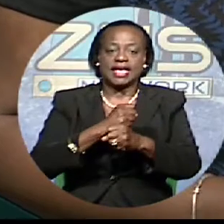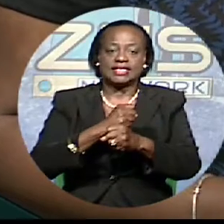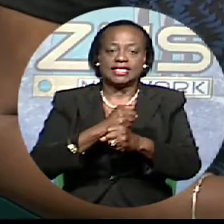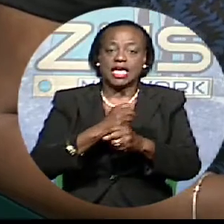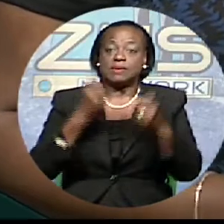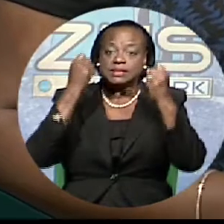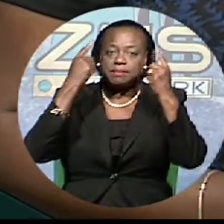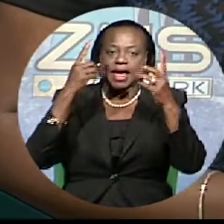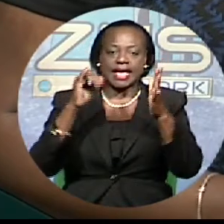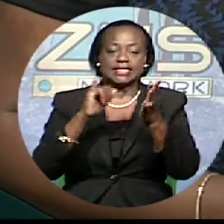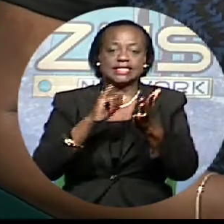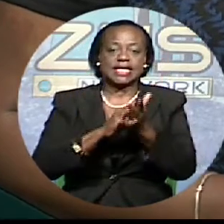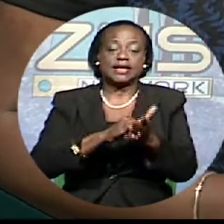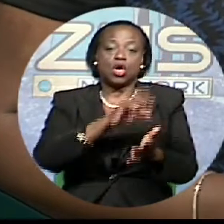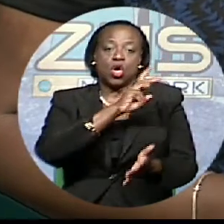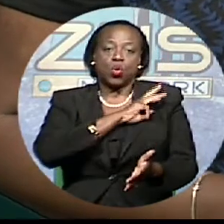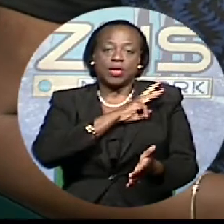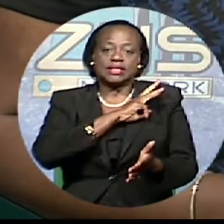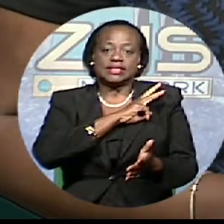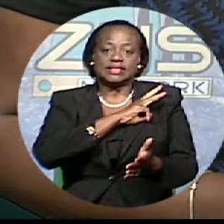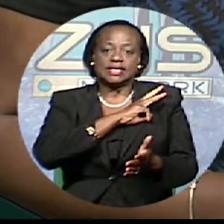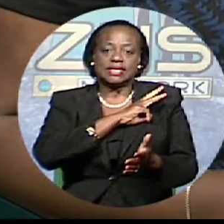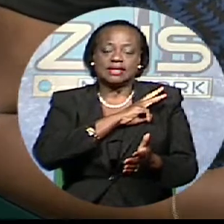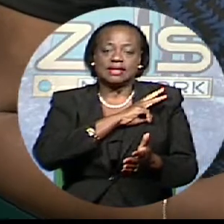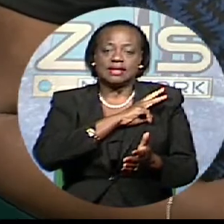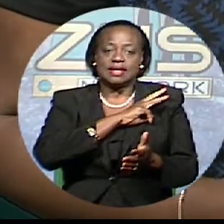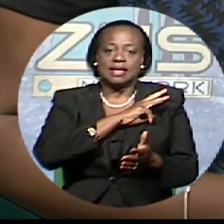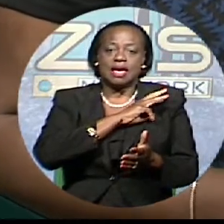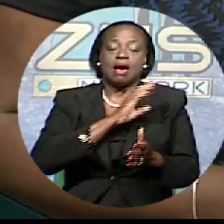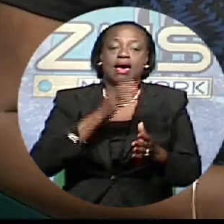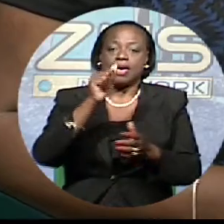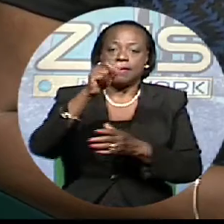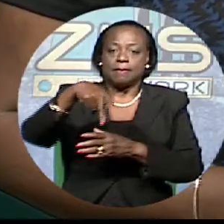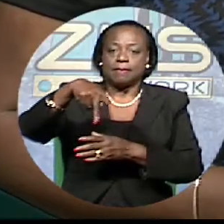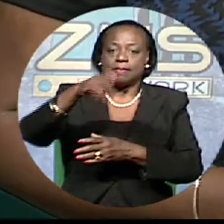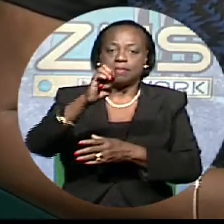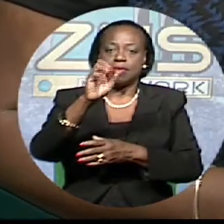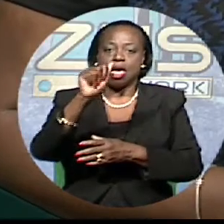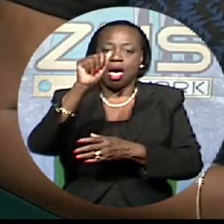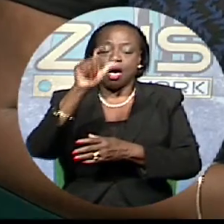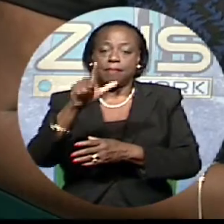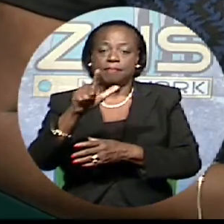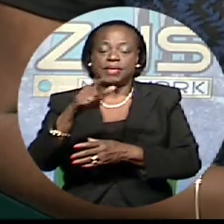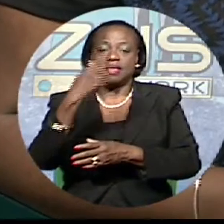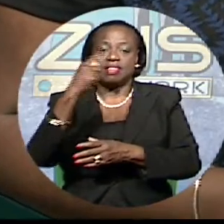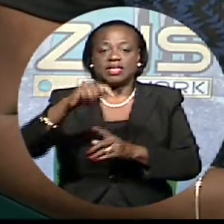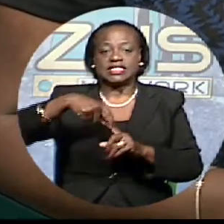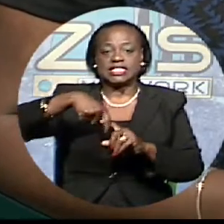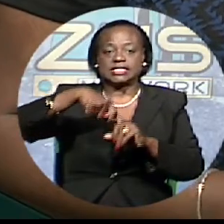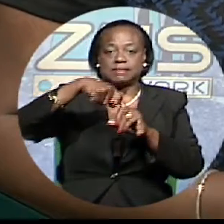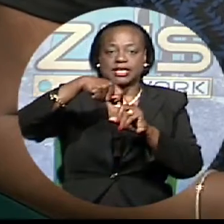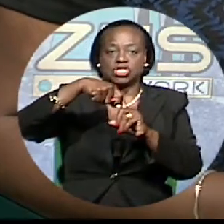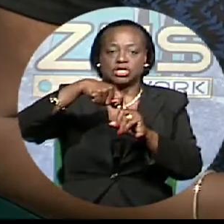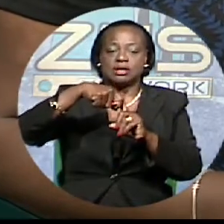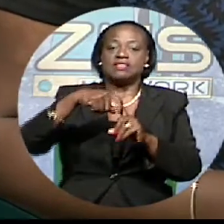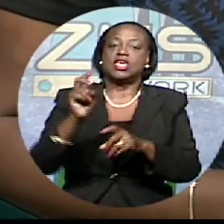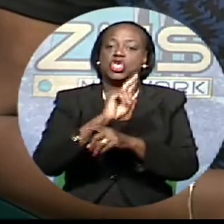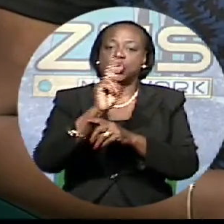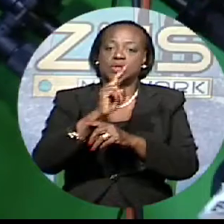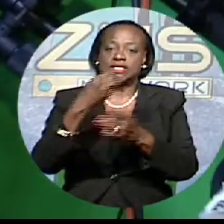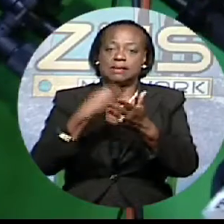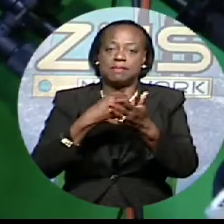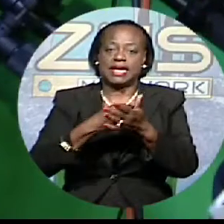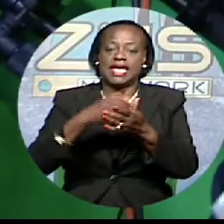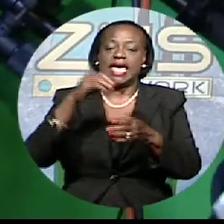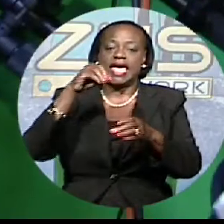he says she initially admitted to using the funds, albeit for union causes, but in an unconstitutional